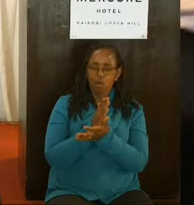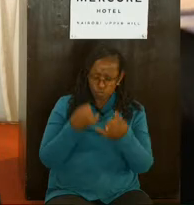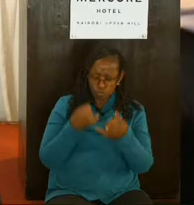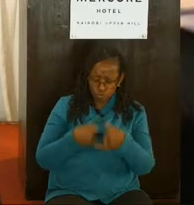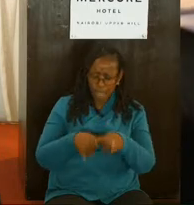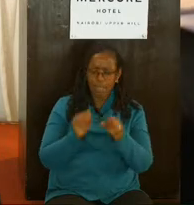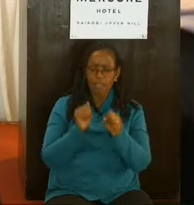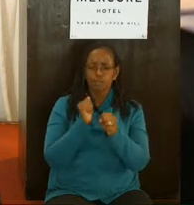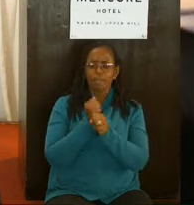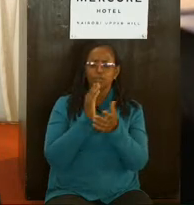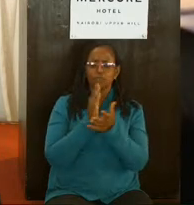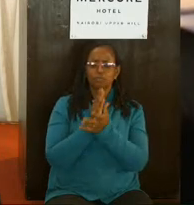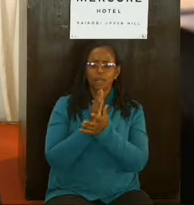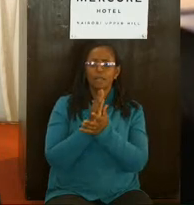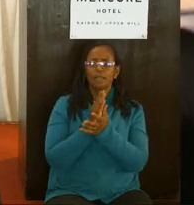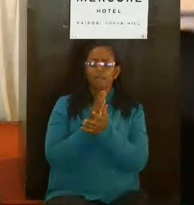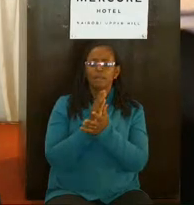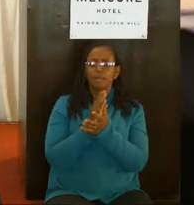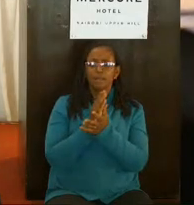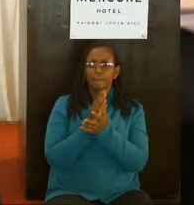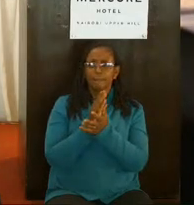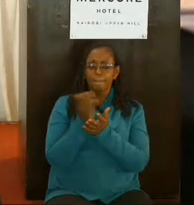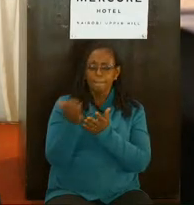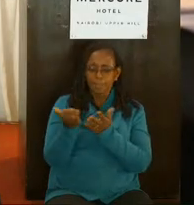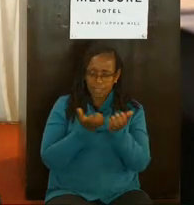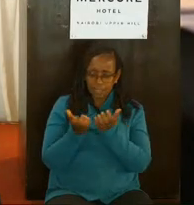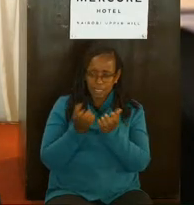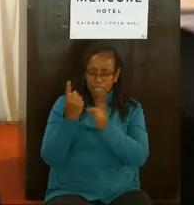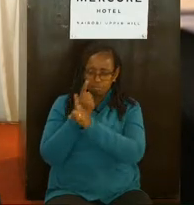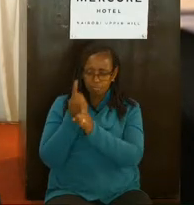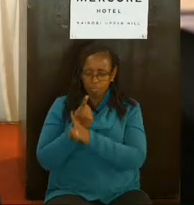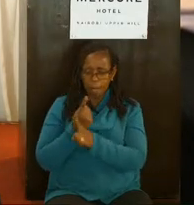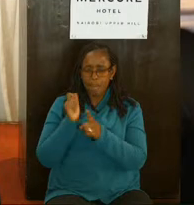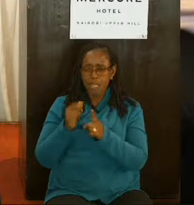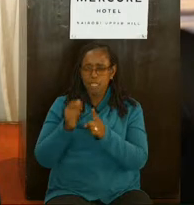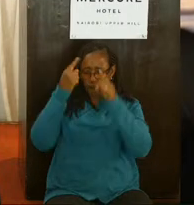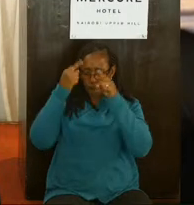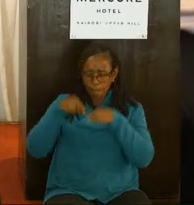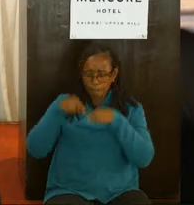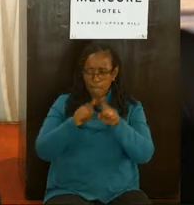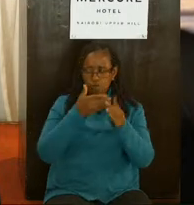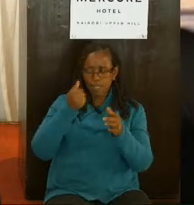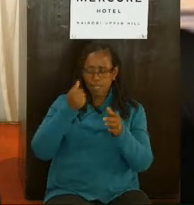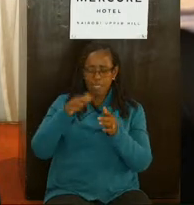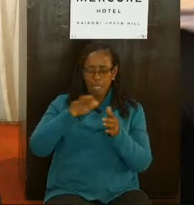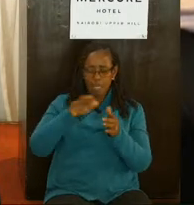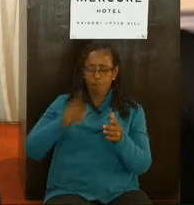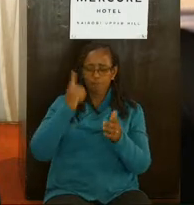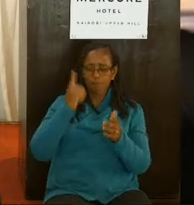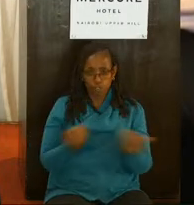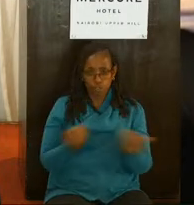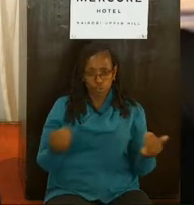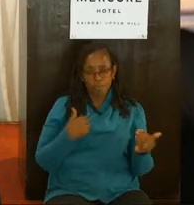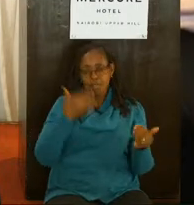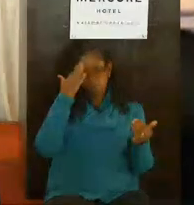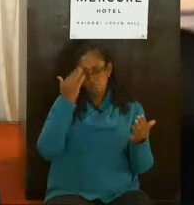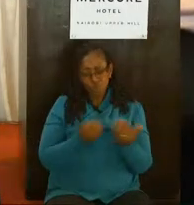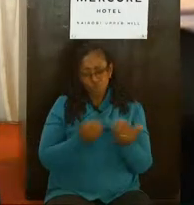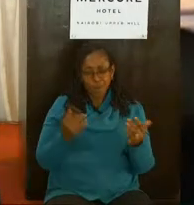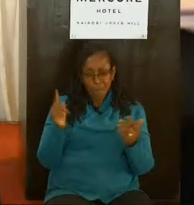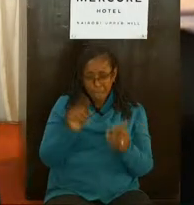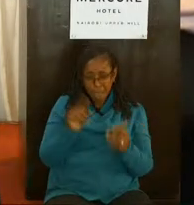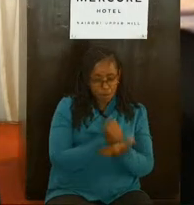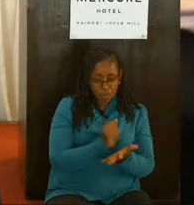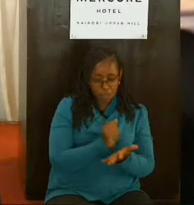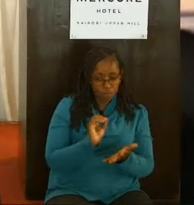ensure that businesses comply to better environment for children I know children don't come to the offices but